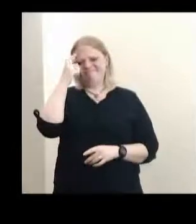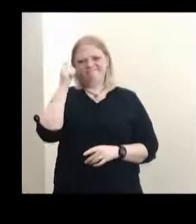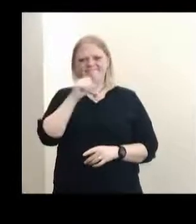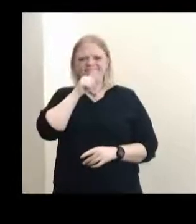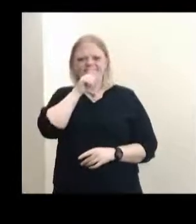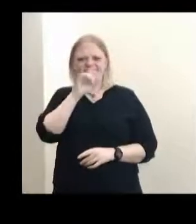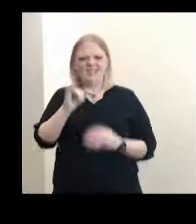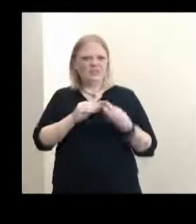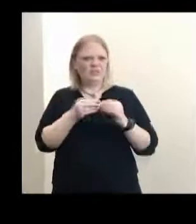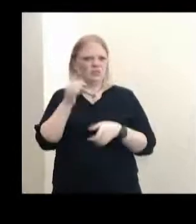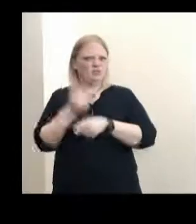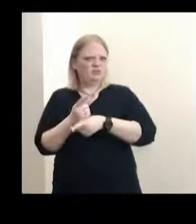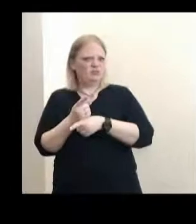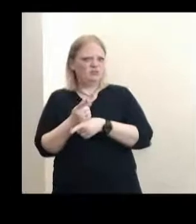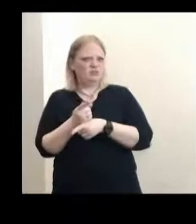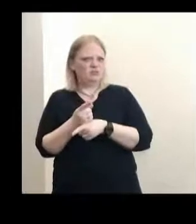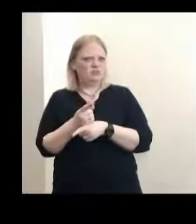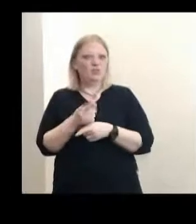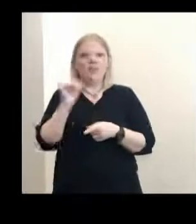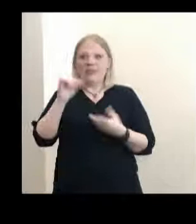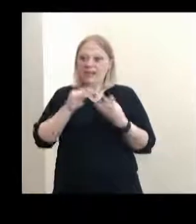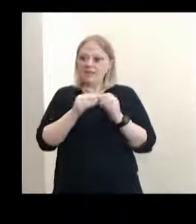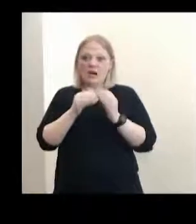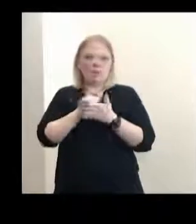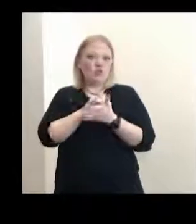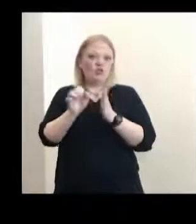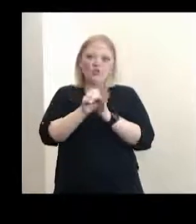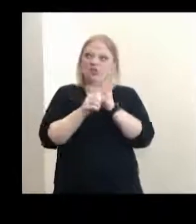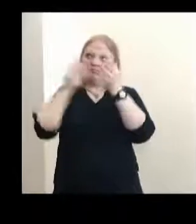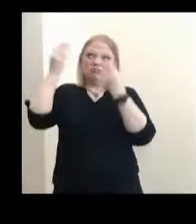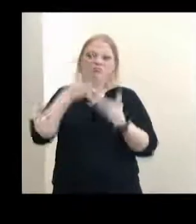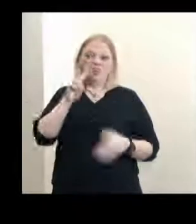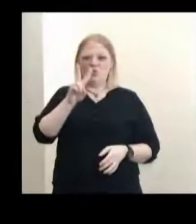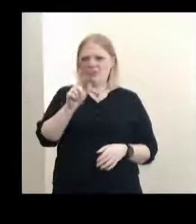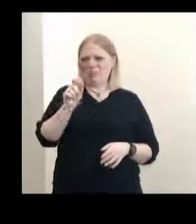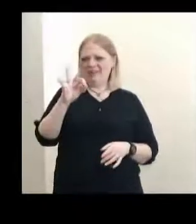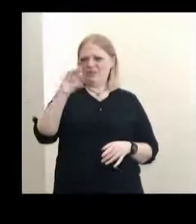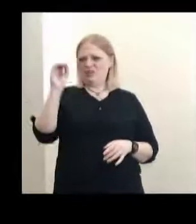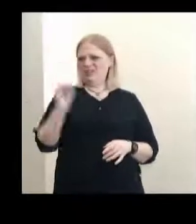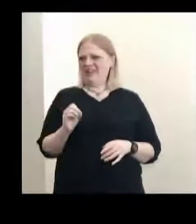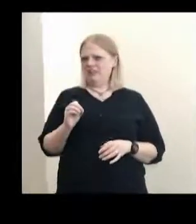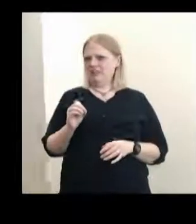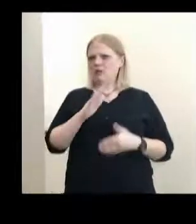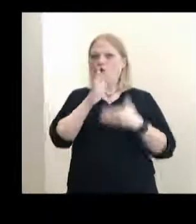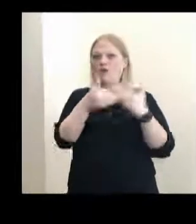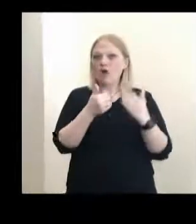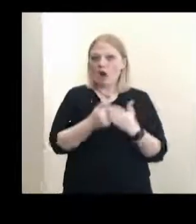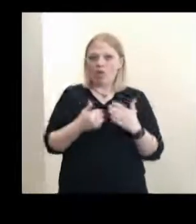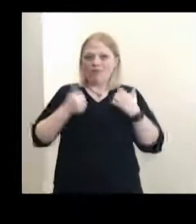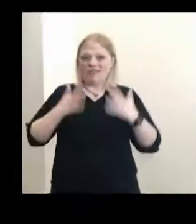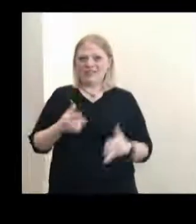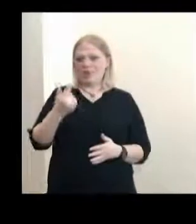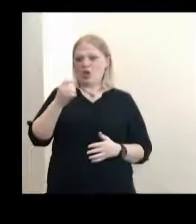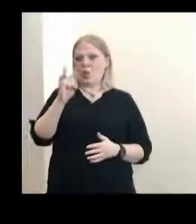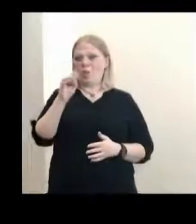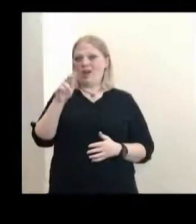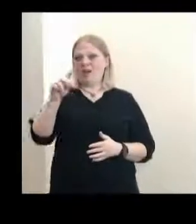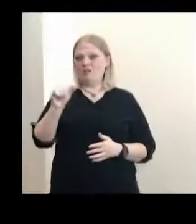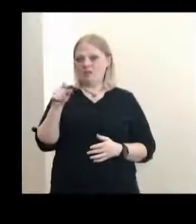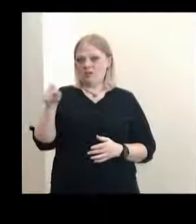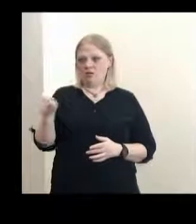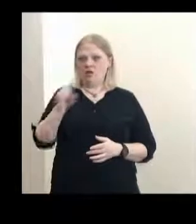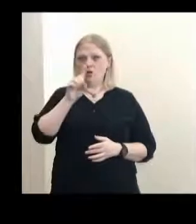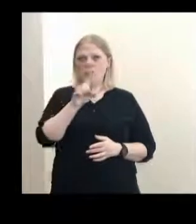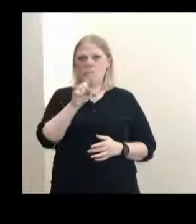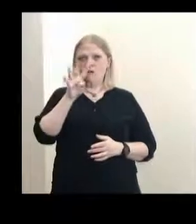is accurate. This is the number we're receiving from New York State. It says only 2.9% of all Gowanda residents from the